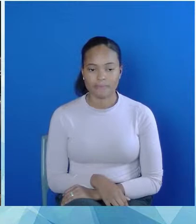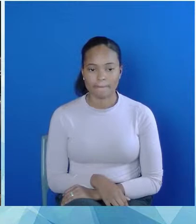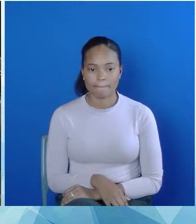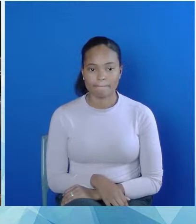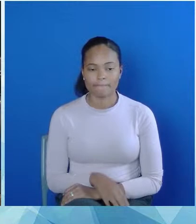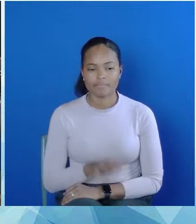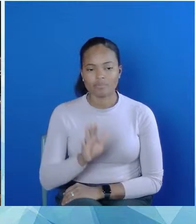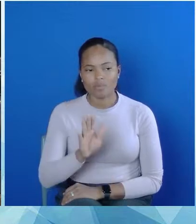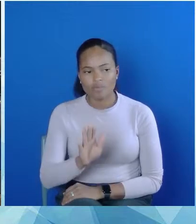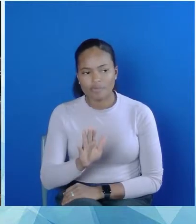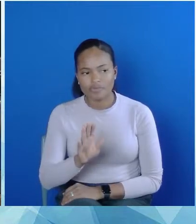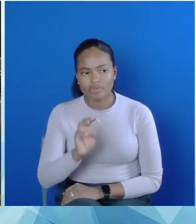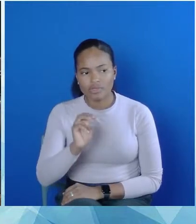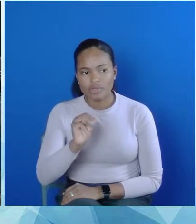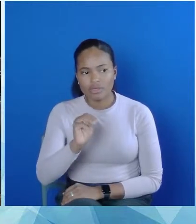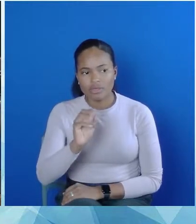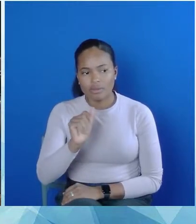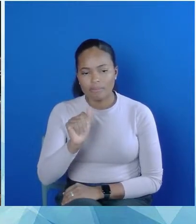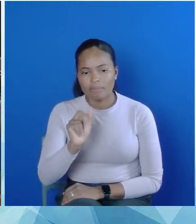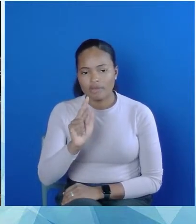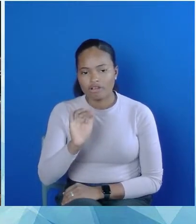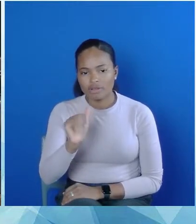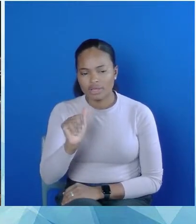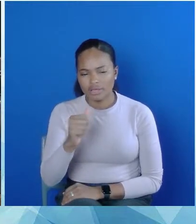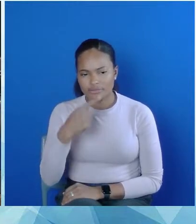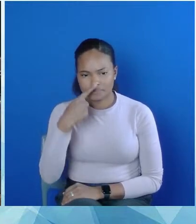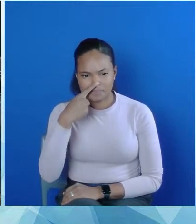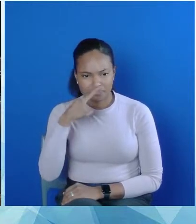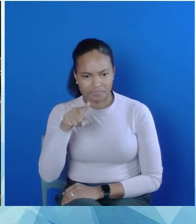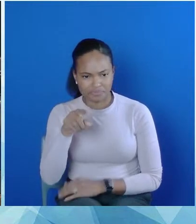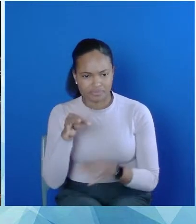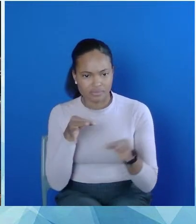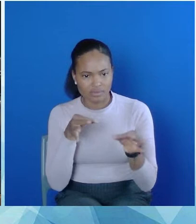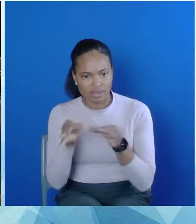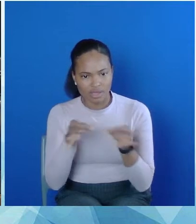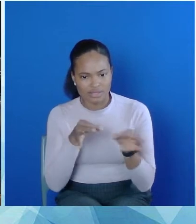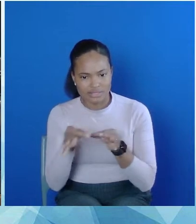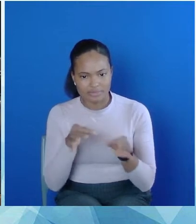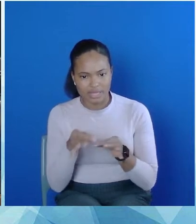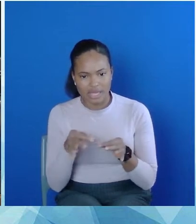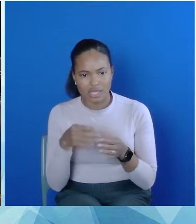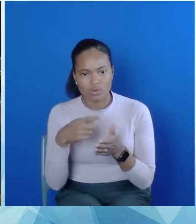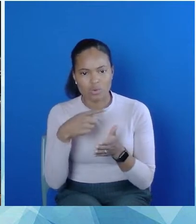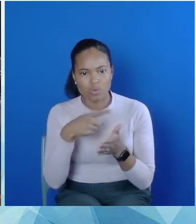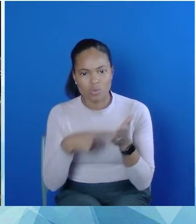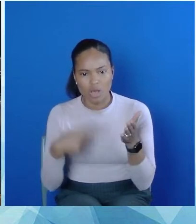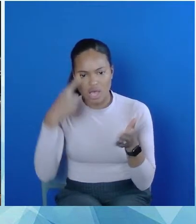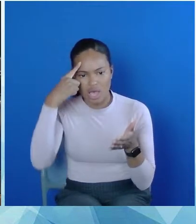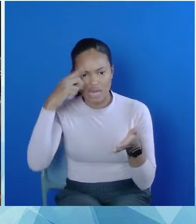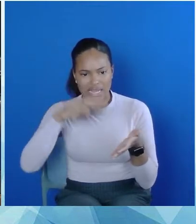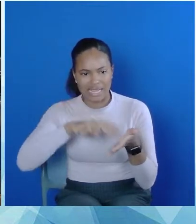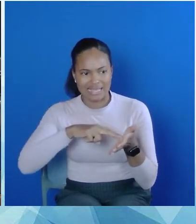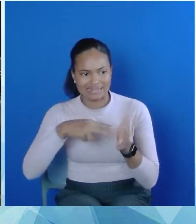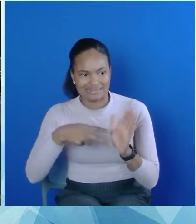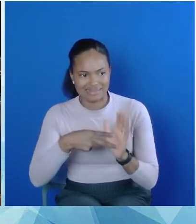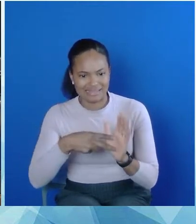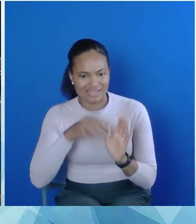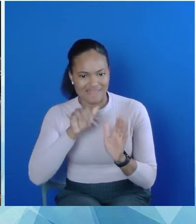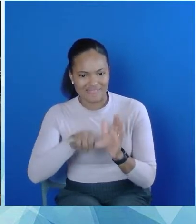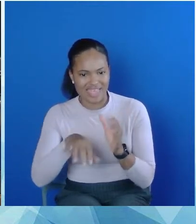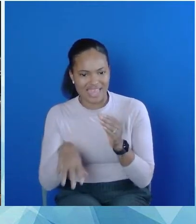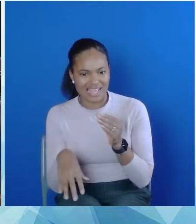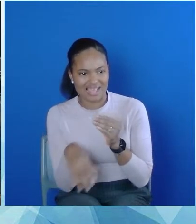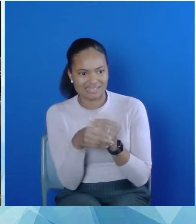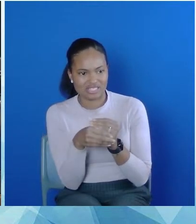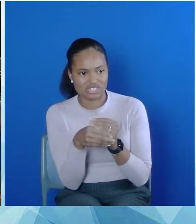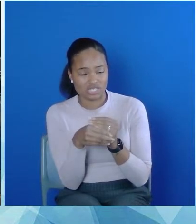Maria, can you just explain to me what the addition, the intent of the addition? Was this just something recommended